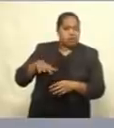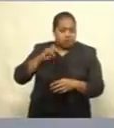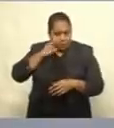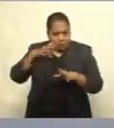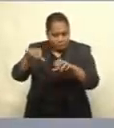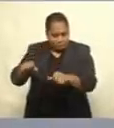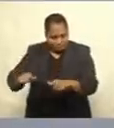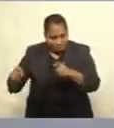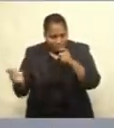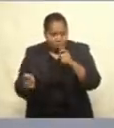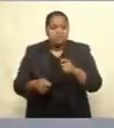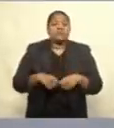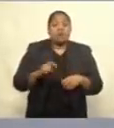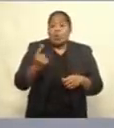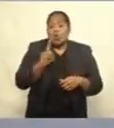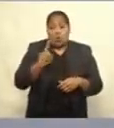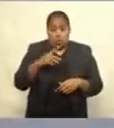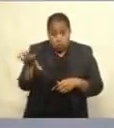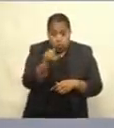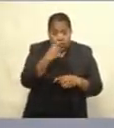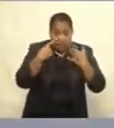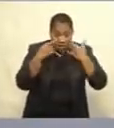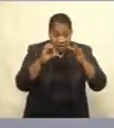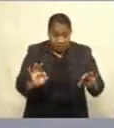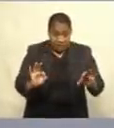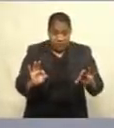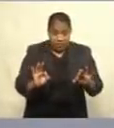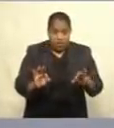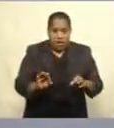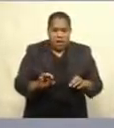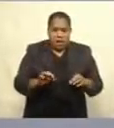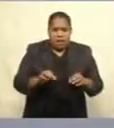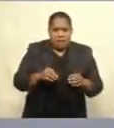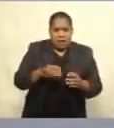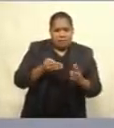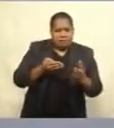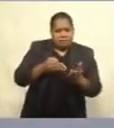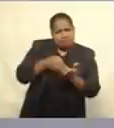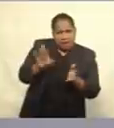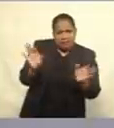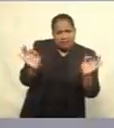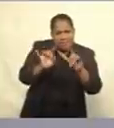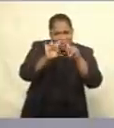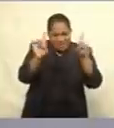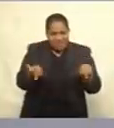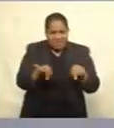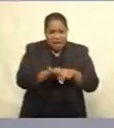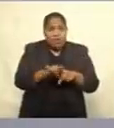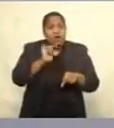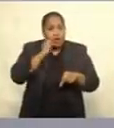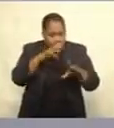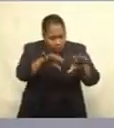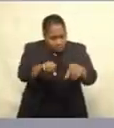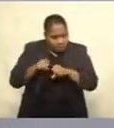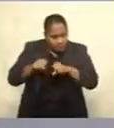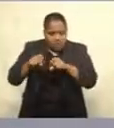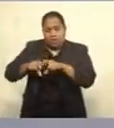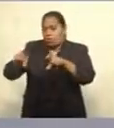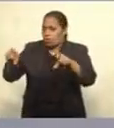Anyone caught out during curfew without a pass will be arrested, charged and taken to court. Josiah